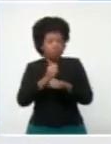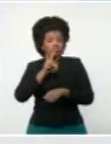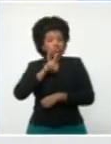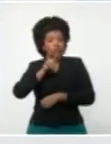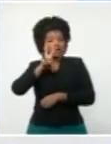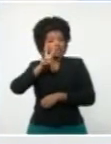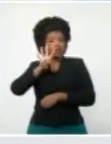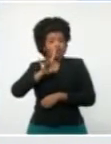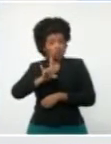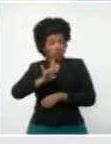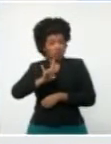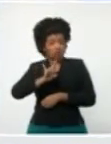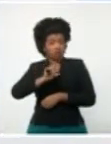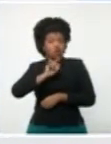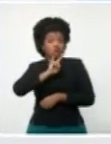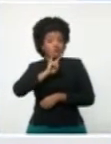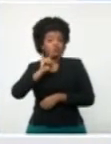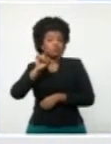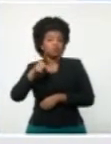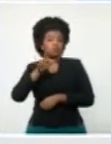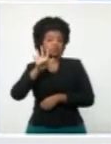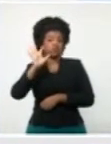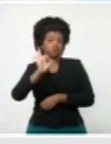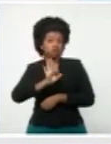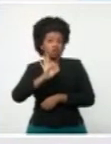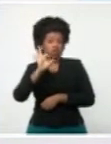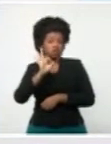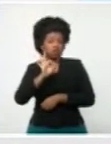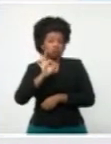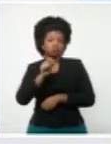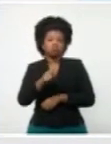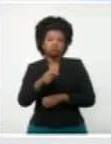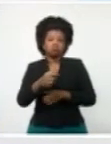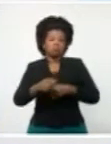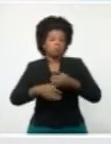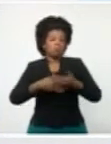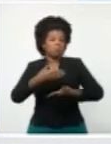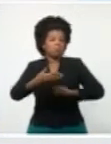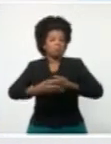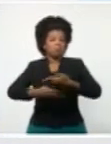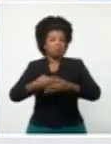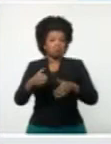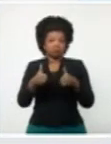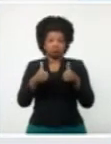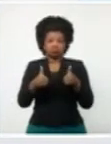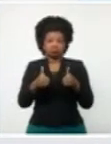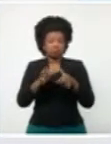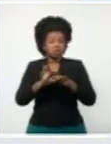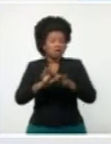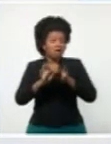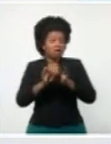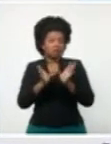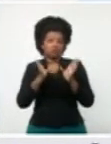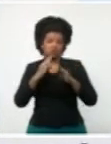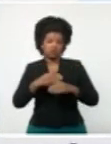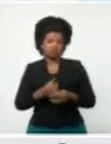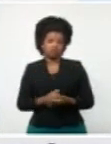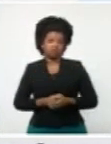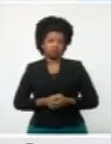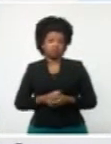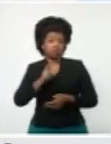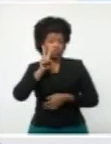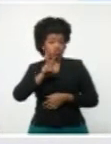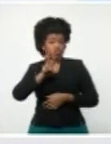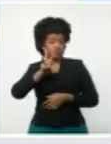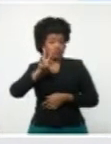shown improvements, and they are now listed in guarded condition. One is at the Salvador Allende Hospital, and the other is at the